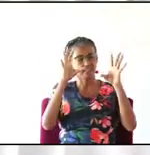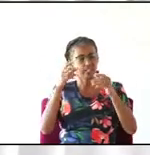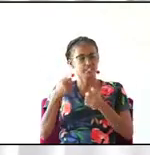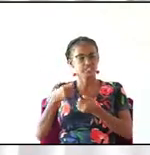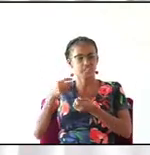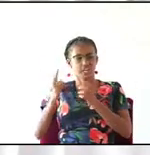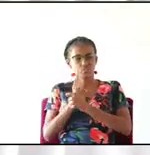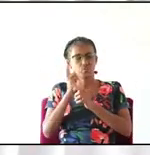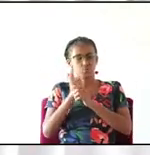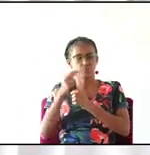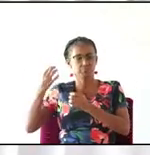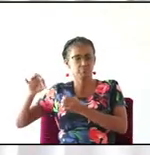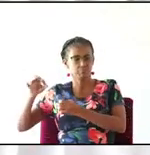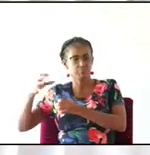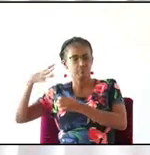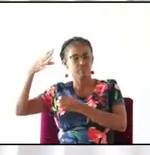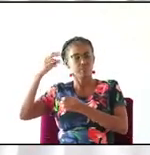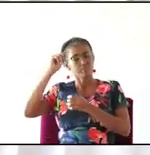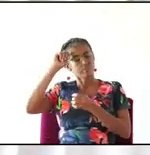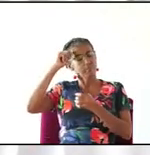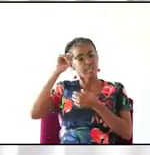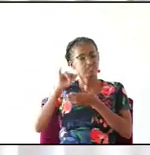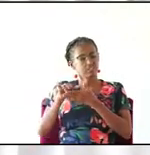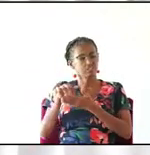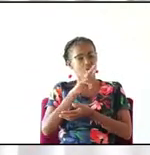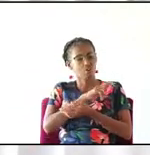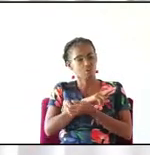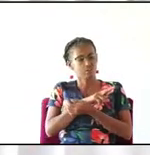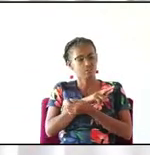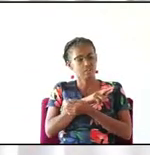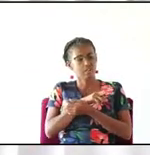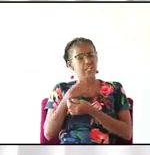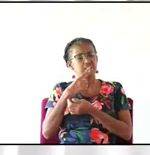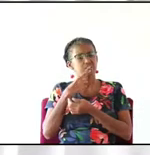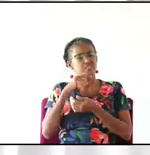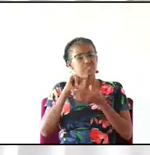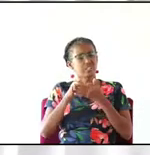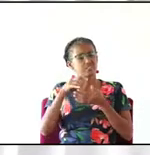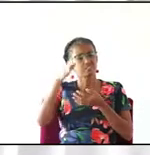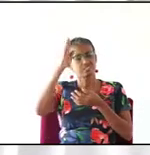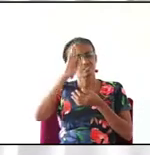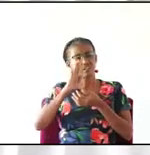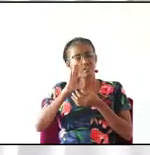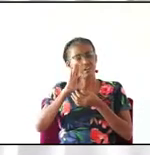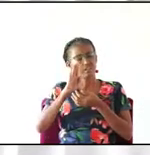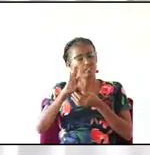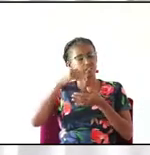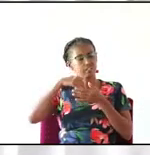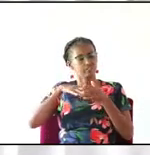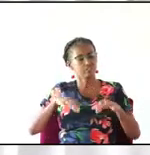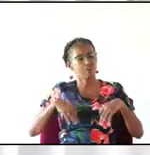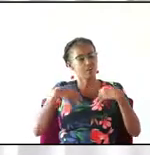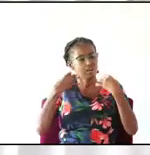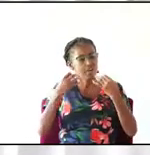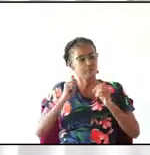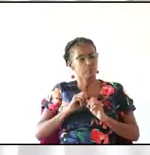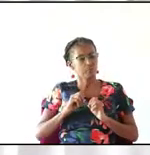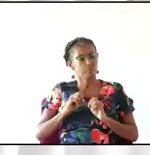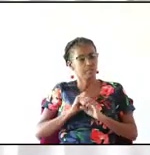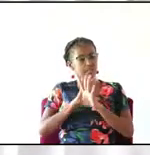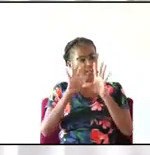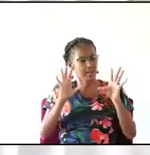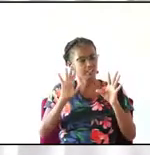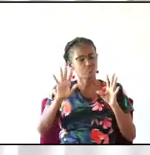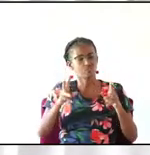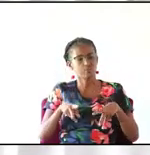or the light may be way ahead, but it doesn't matter, because God or light is with you all the way. So whether you're